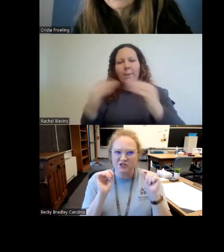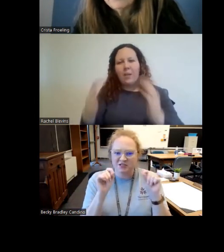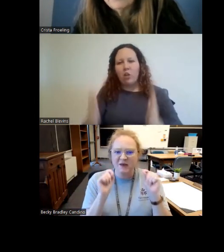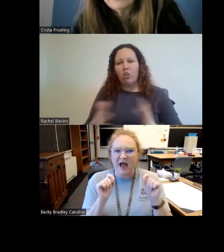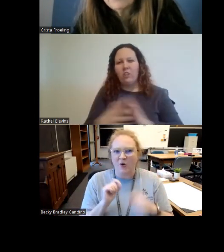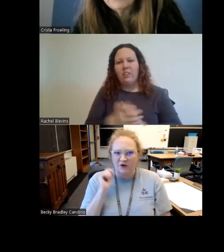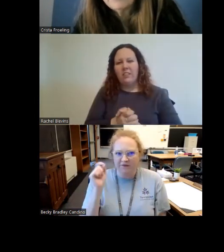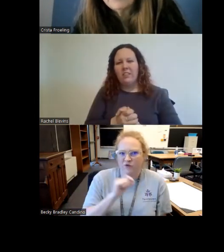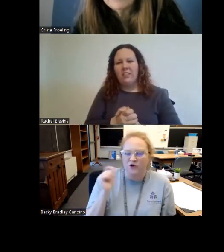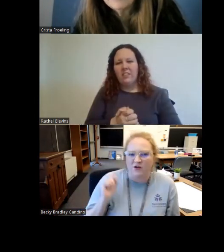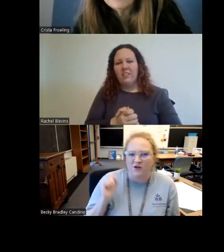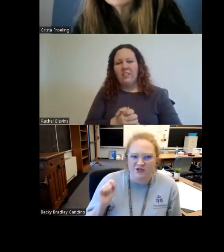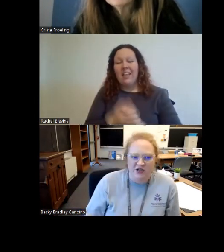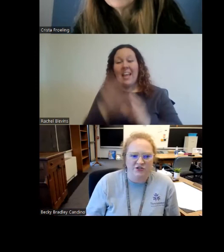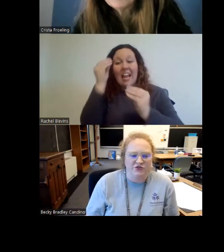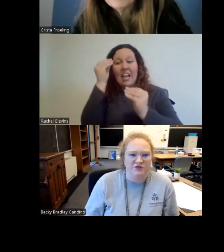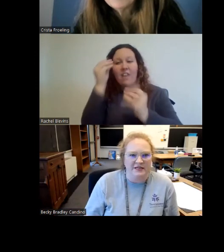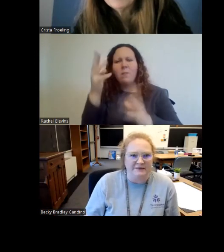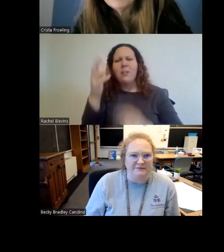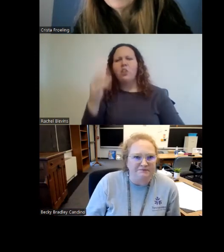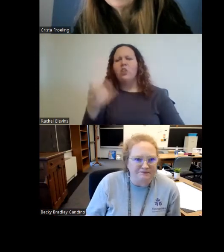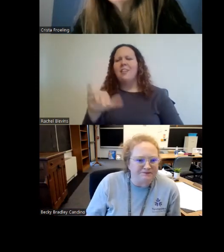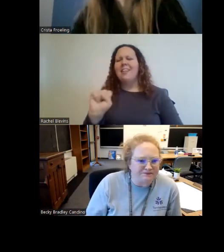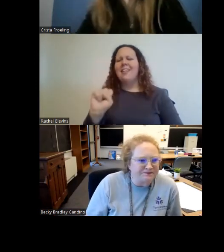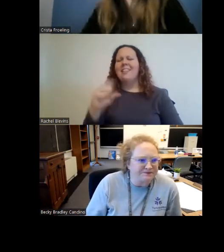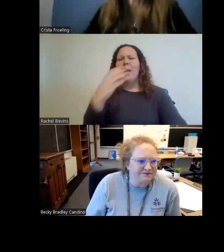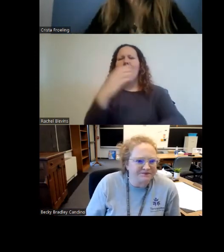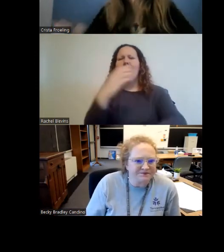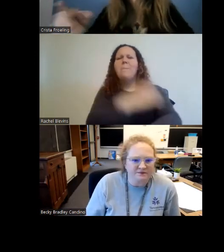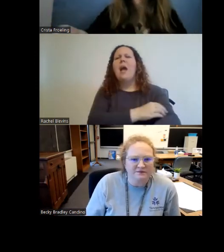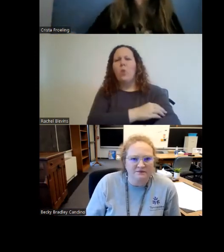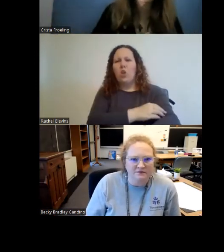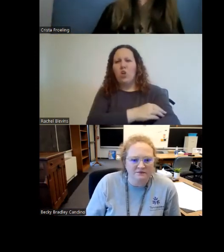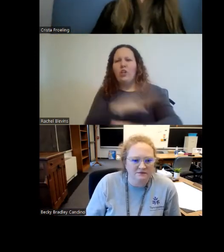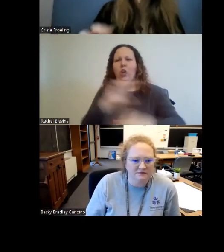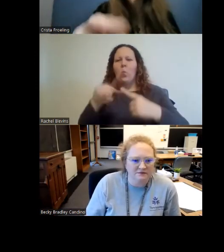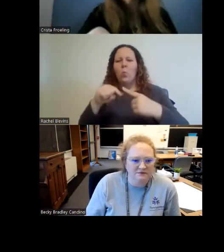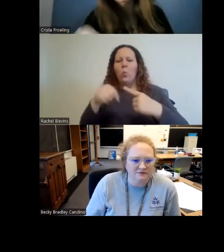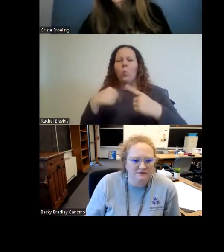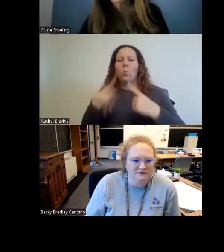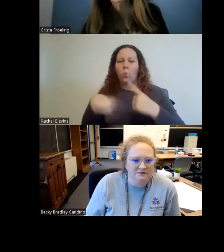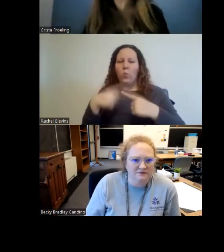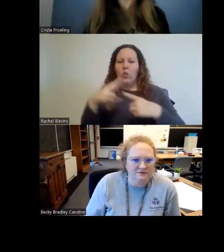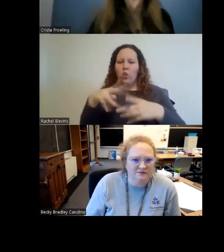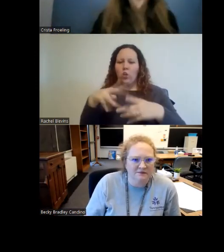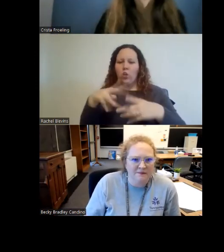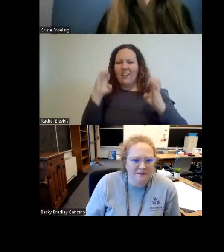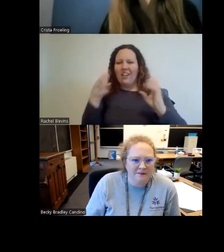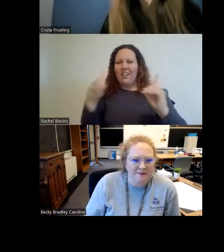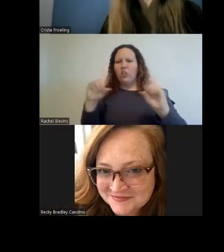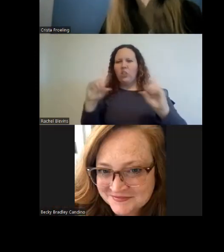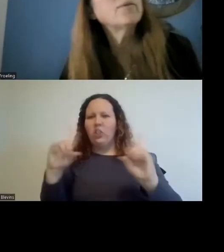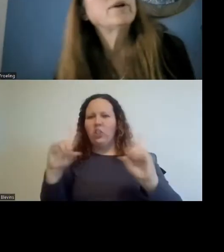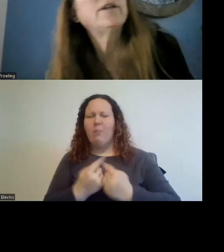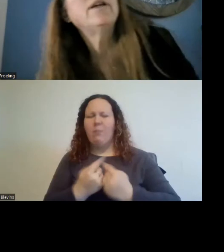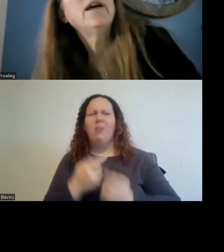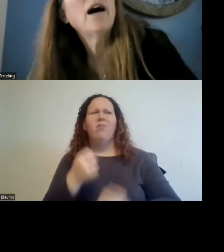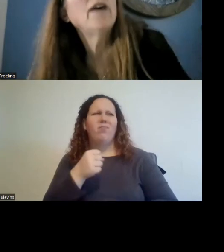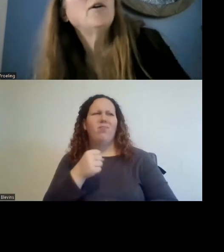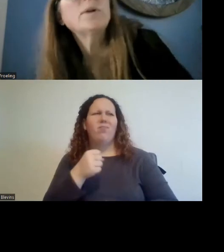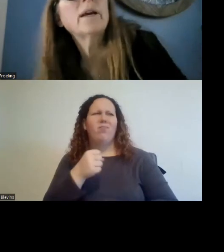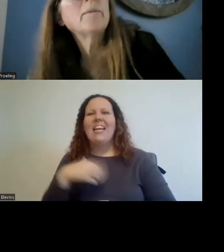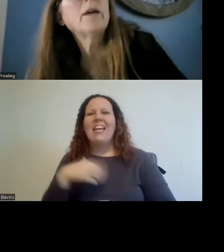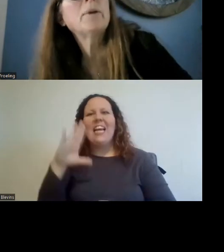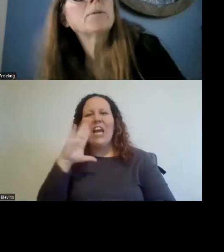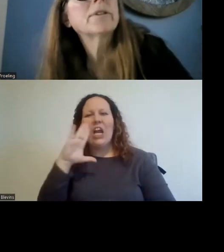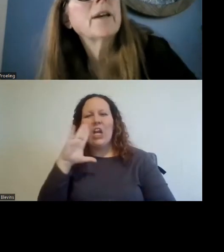information is power when you're on the educational team. Yeah, that's right. Very, very true. And I touch on that. I know I'm kind of running. I don't